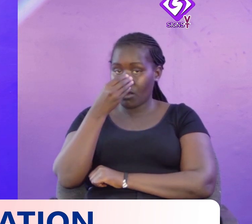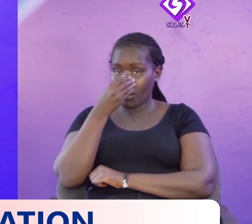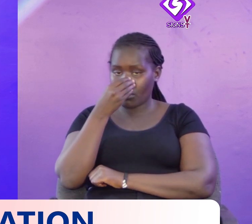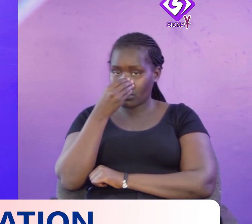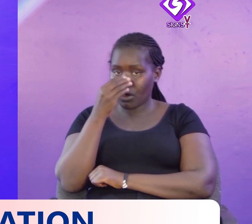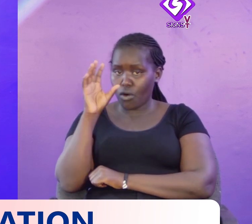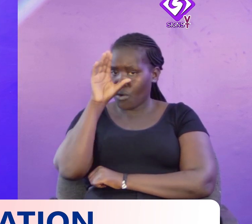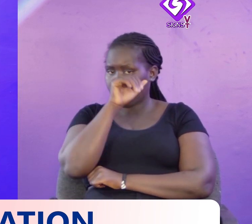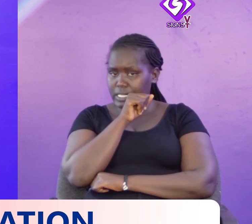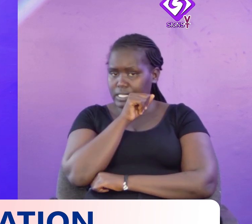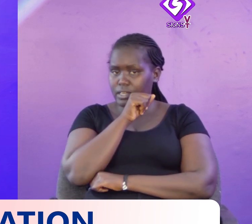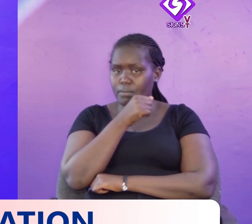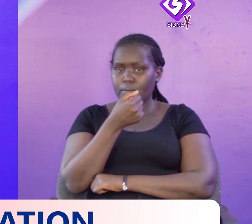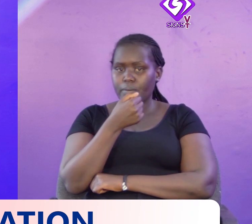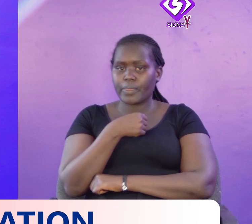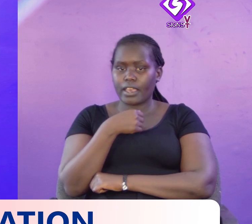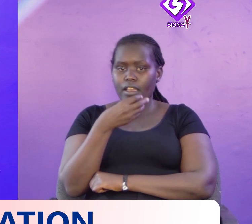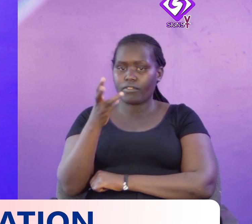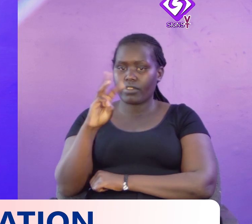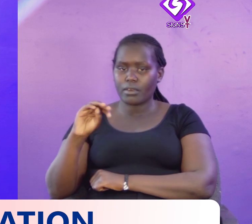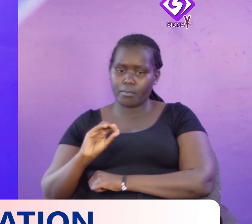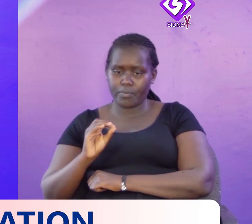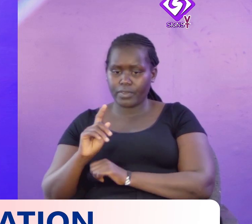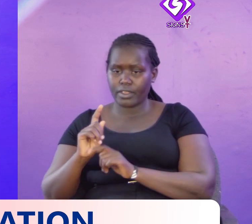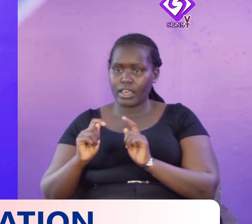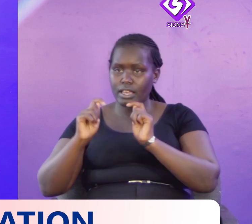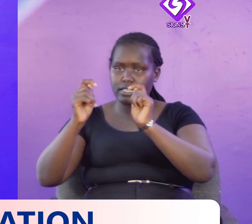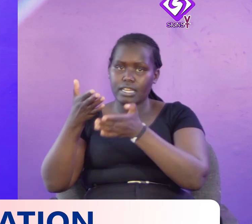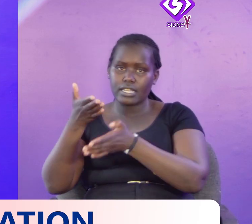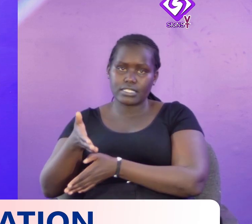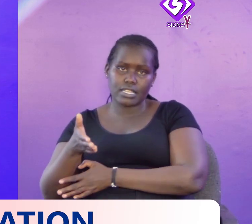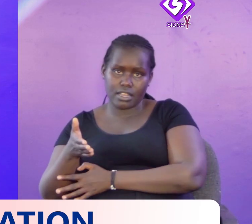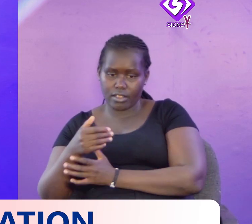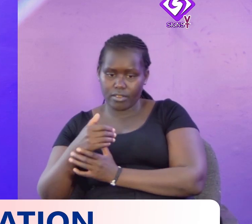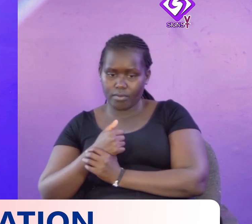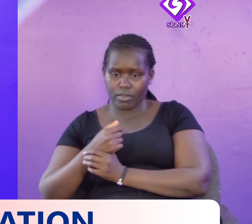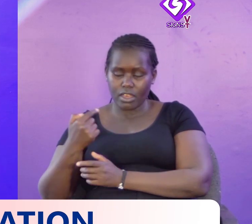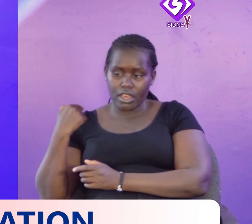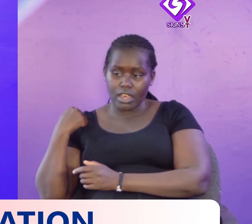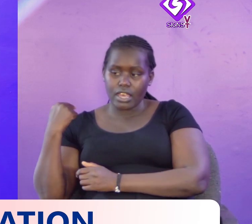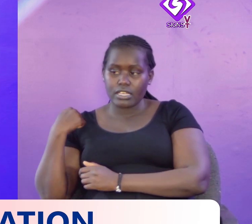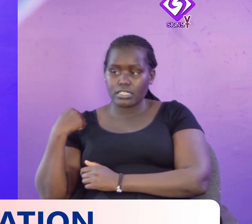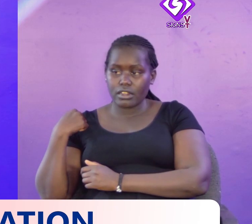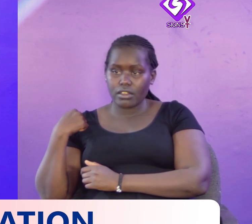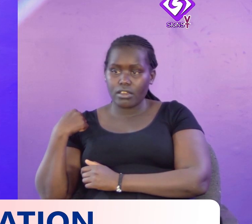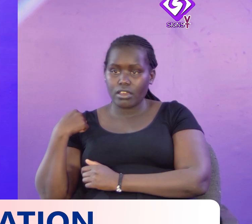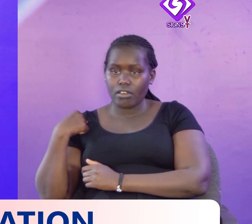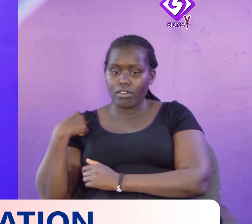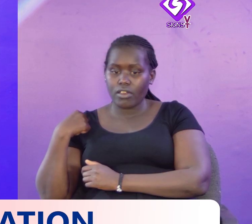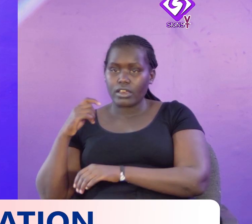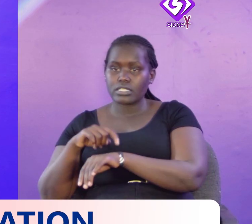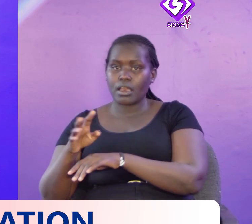miss. It's not that we don't have them. These talents are here. You know, now, yesterday when the president was talking